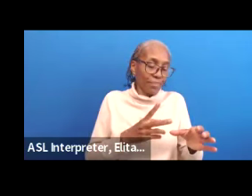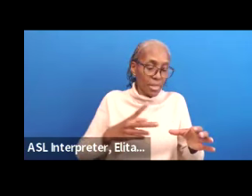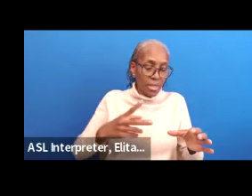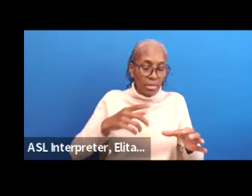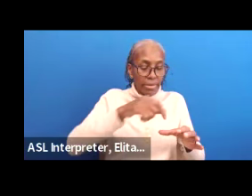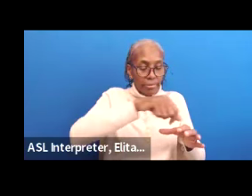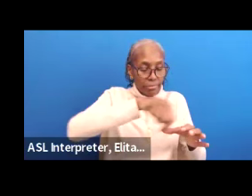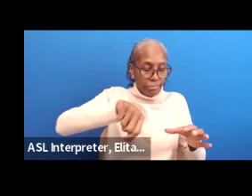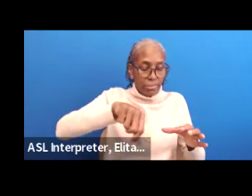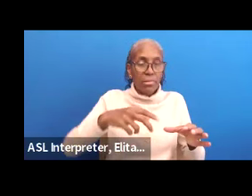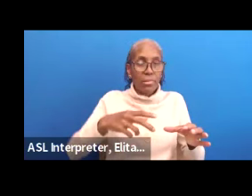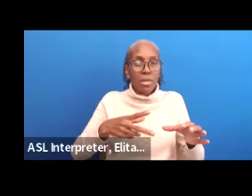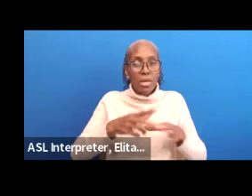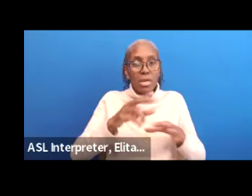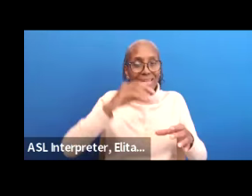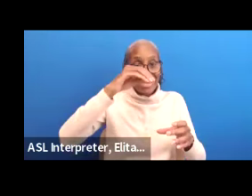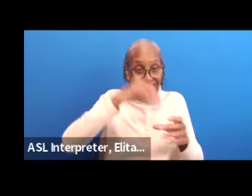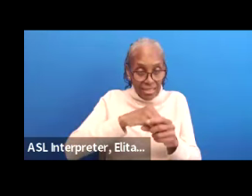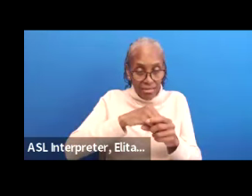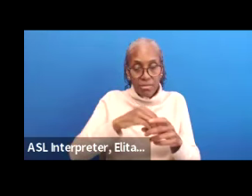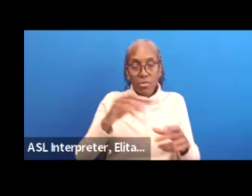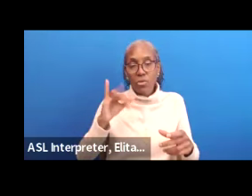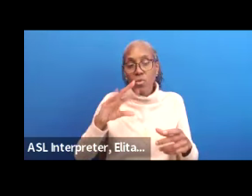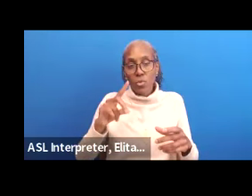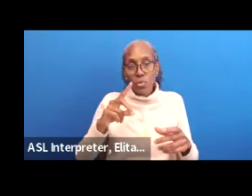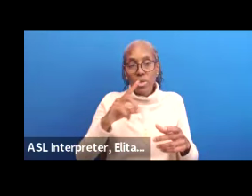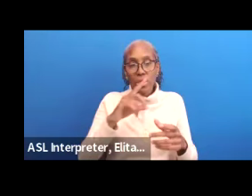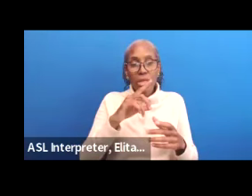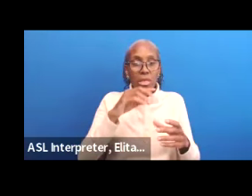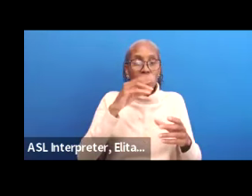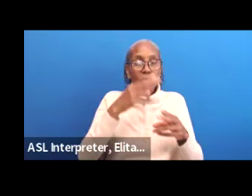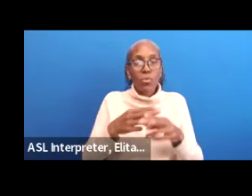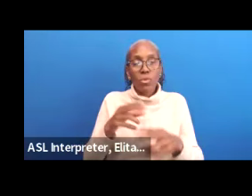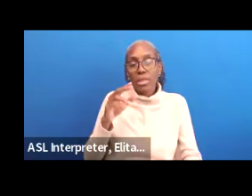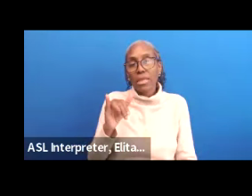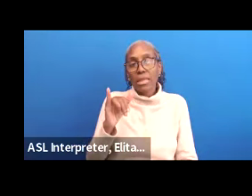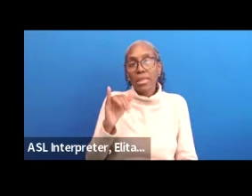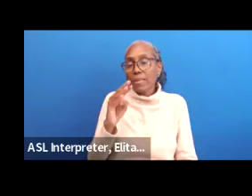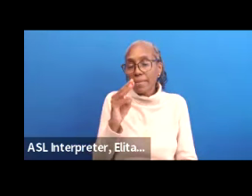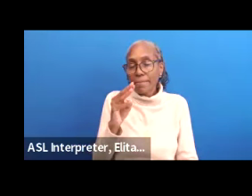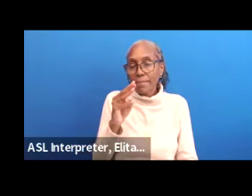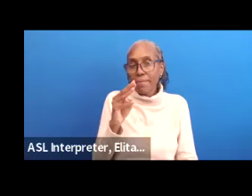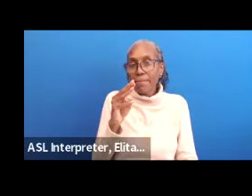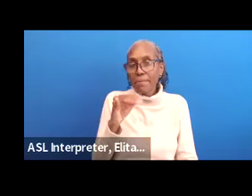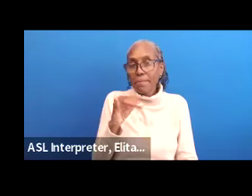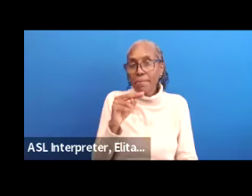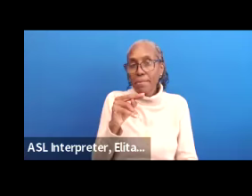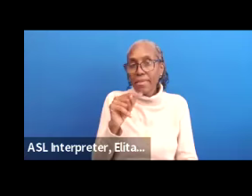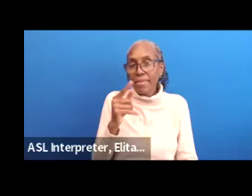the spinal cord in the midline so as not